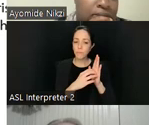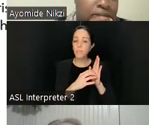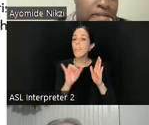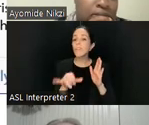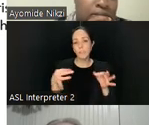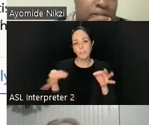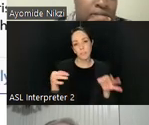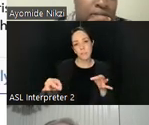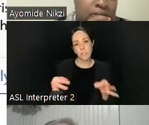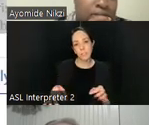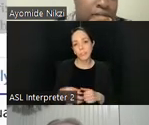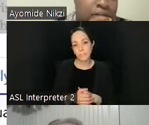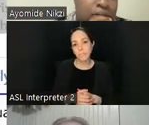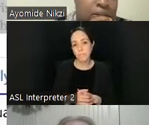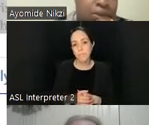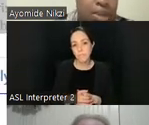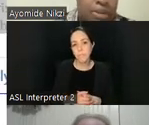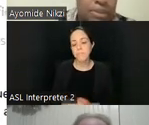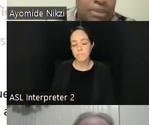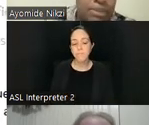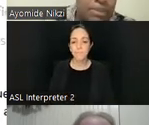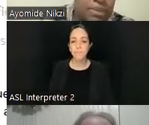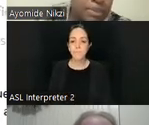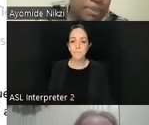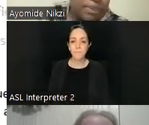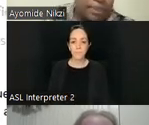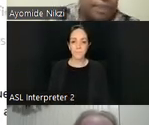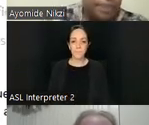yeah. Okay. Thank you.